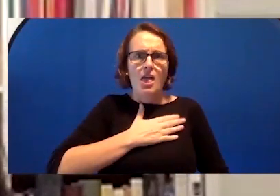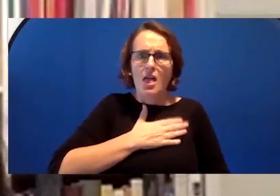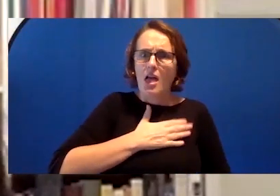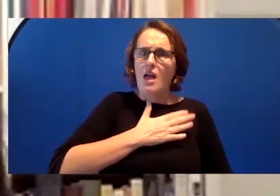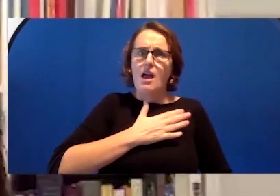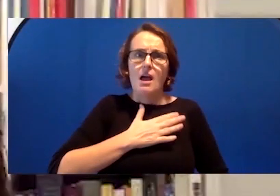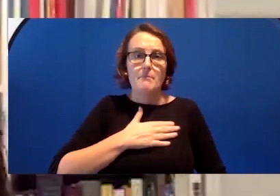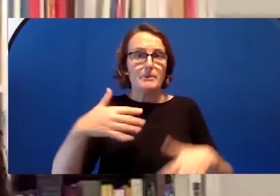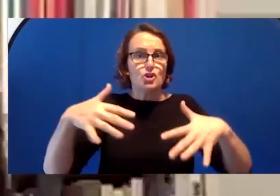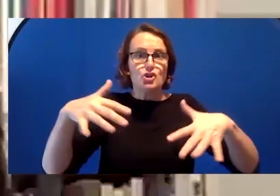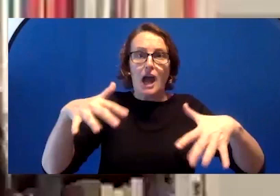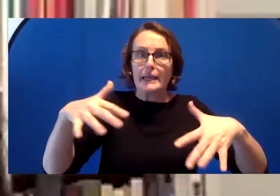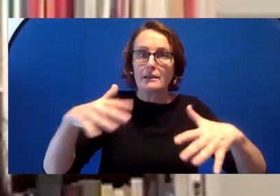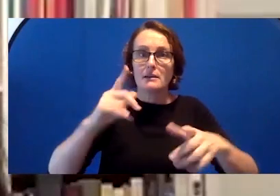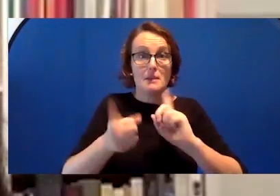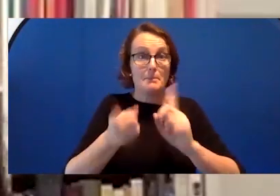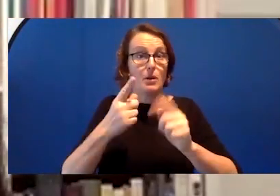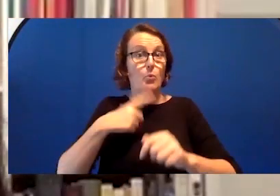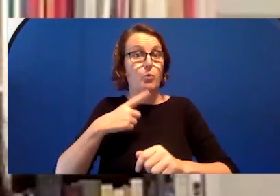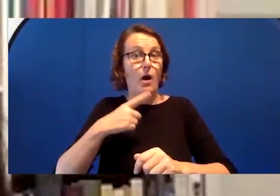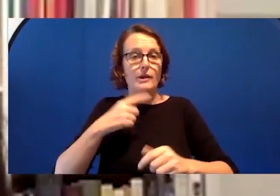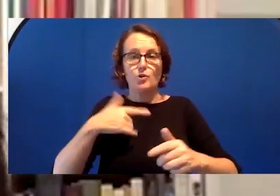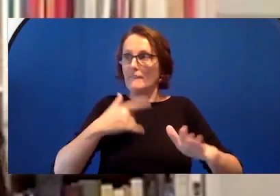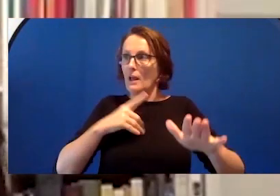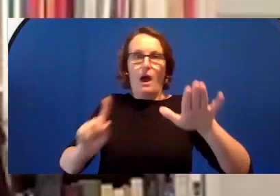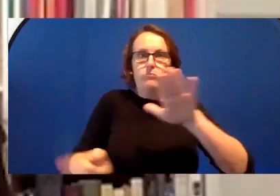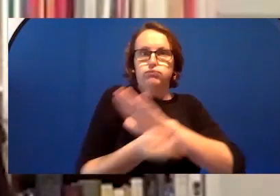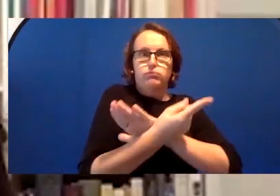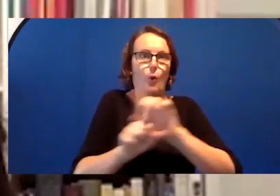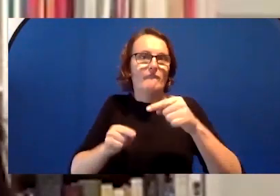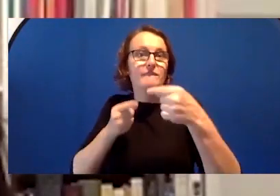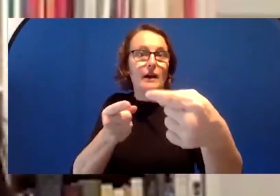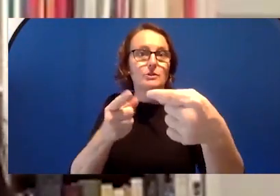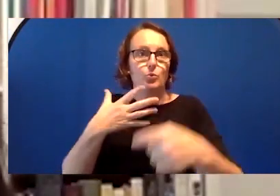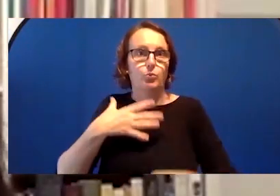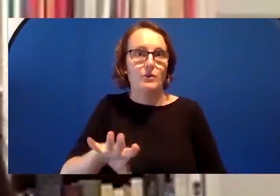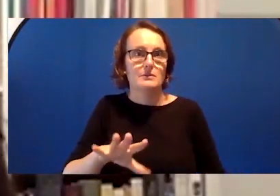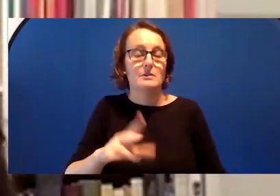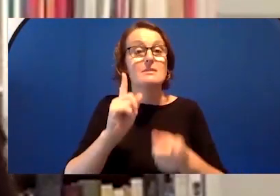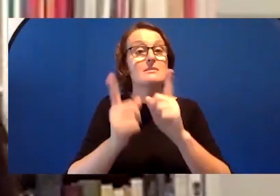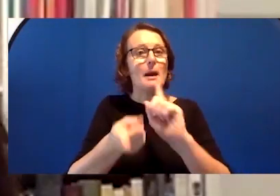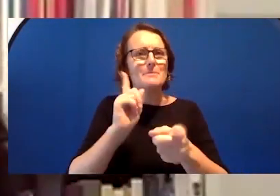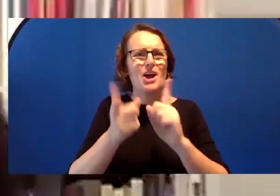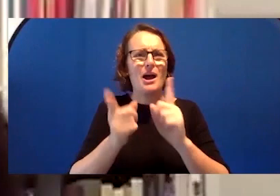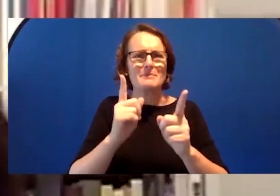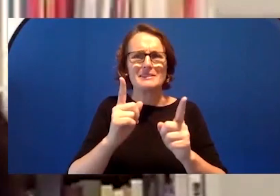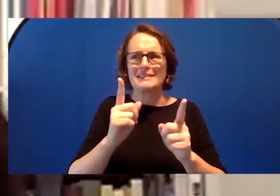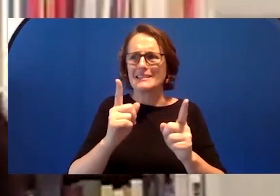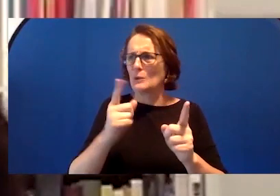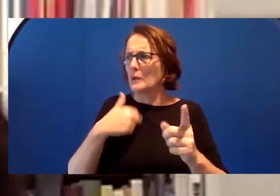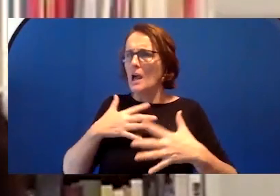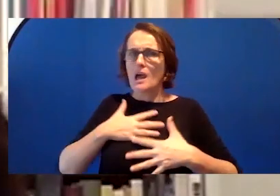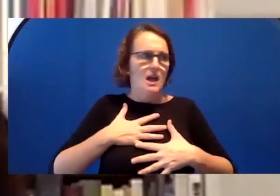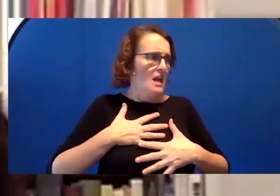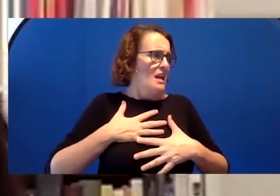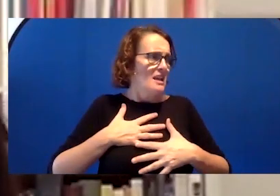even shaking as our muscles are ready to run or fight. And we tend to go looking for threats in our environment when